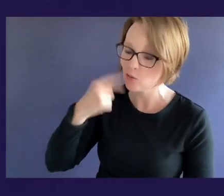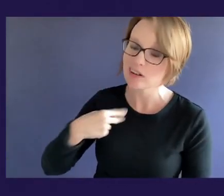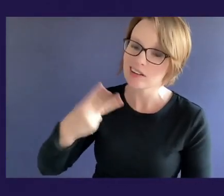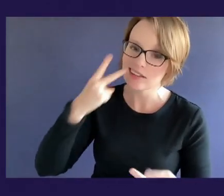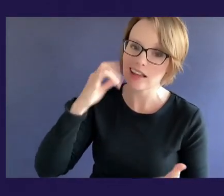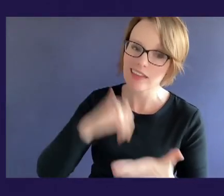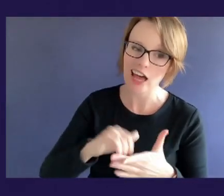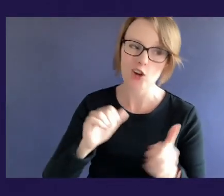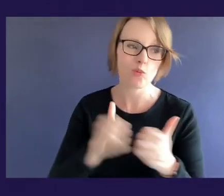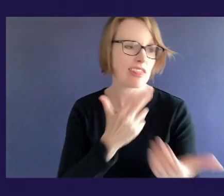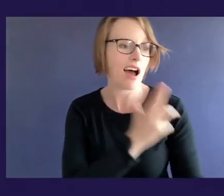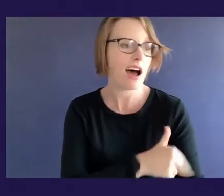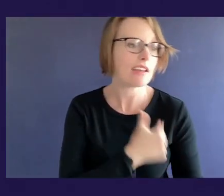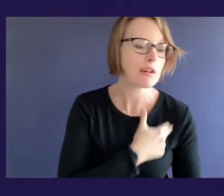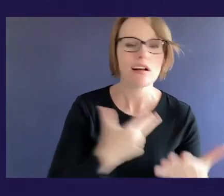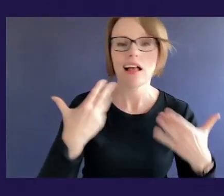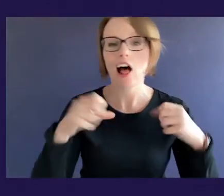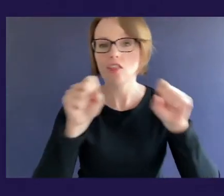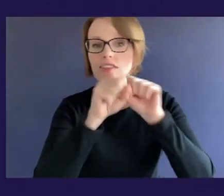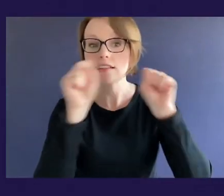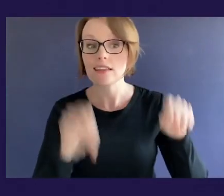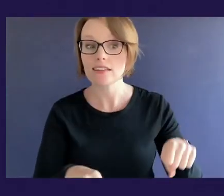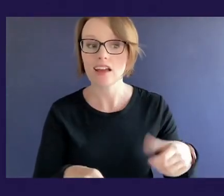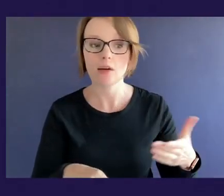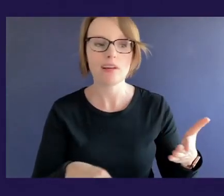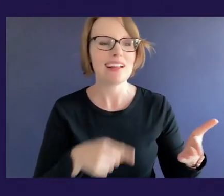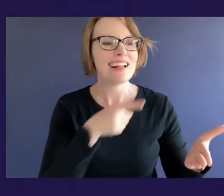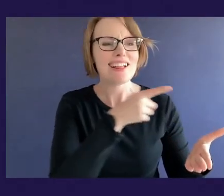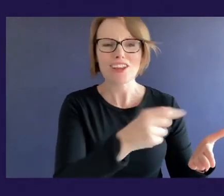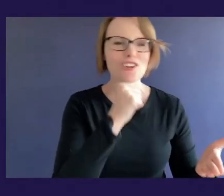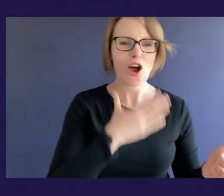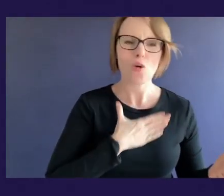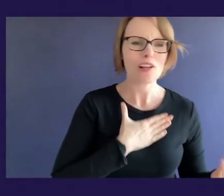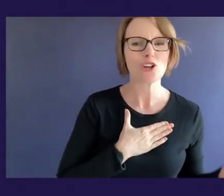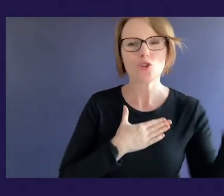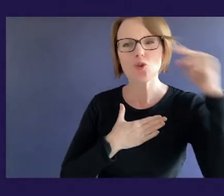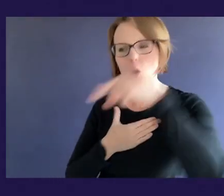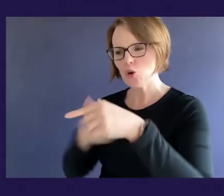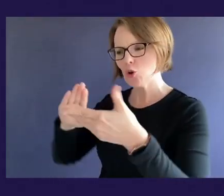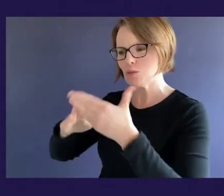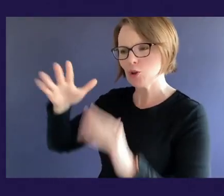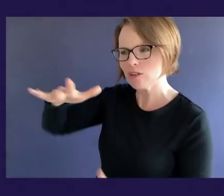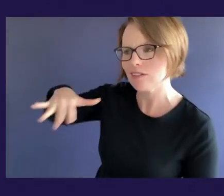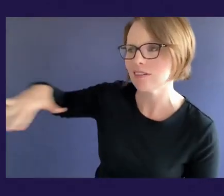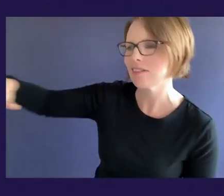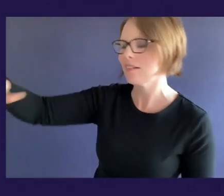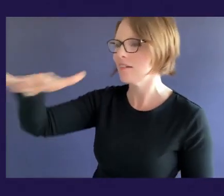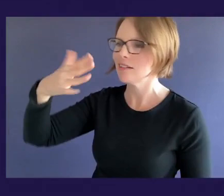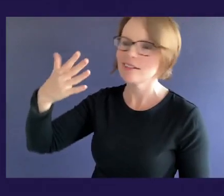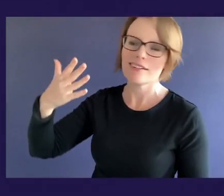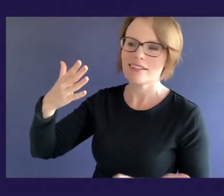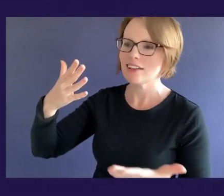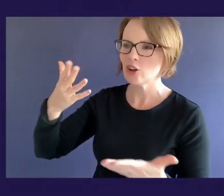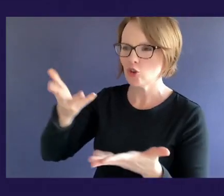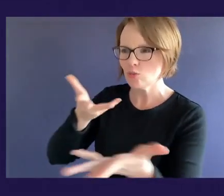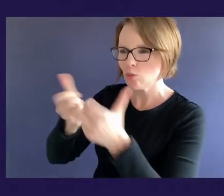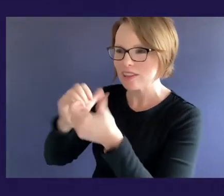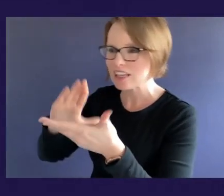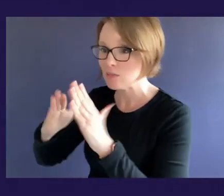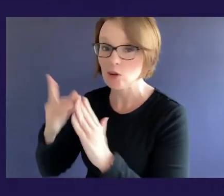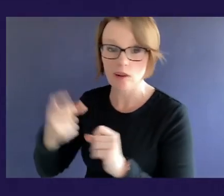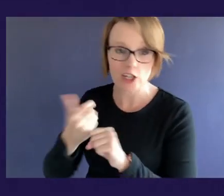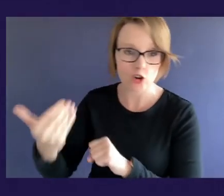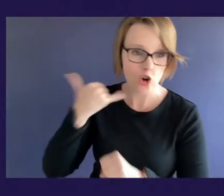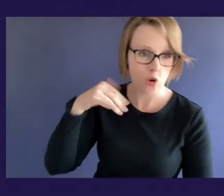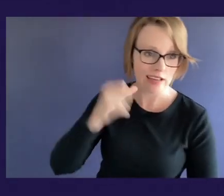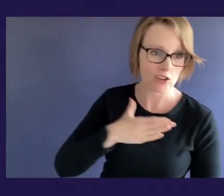not willing to come out to barbershops and community sites like they were a year ago. Thank you for your comments. Looks